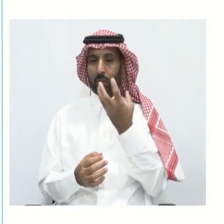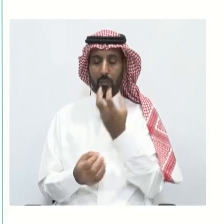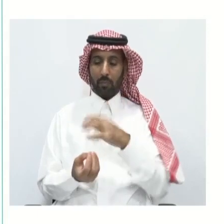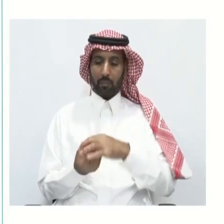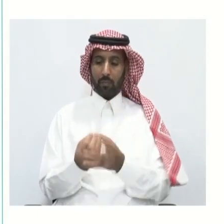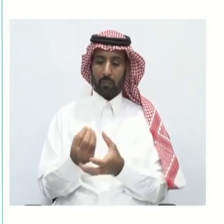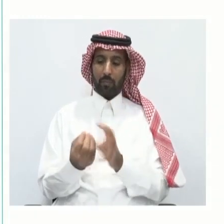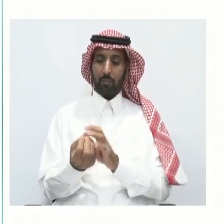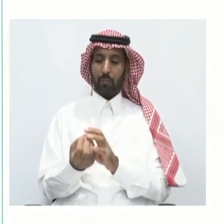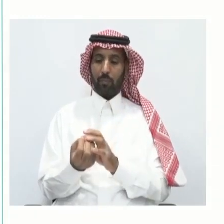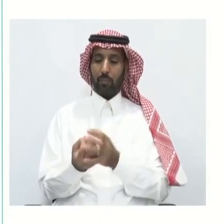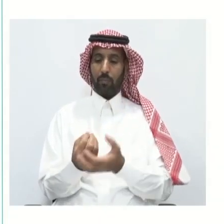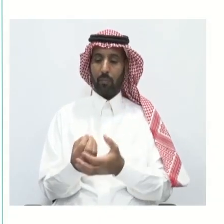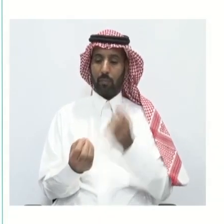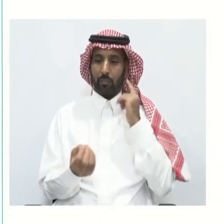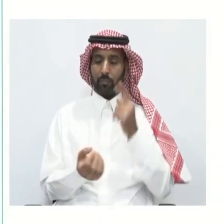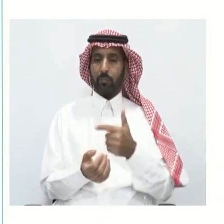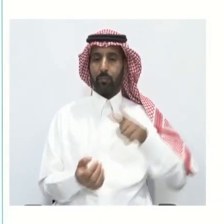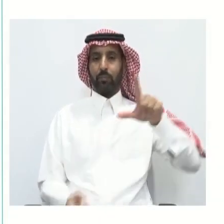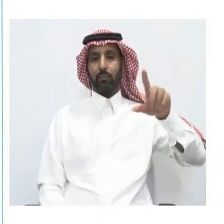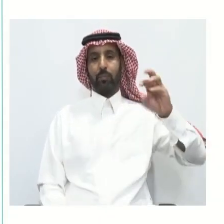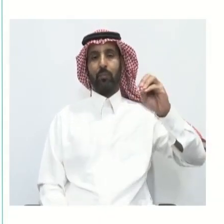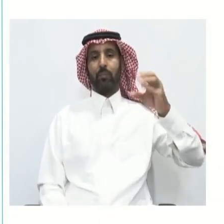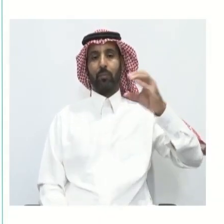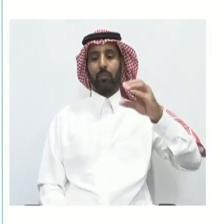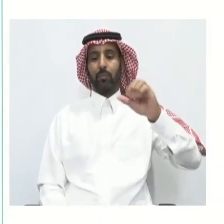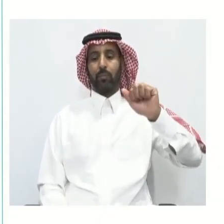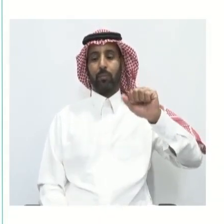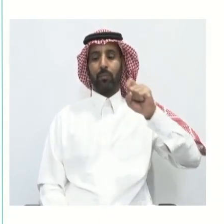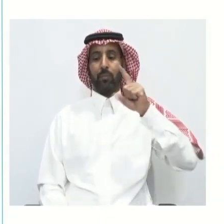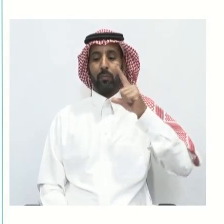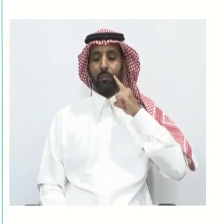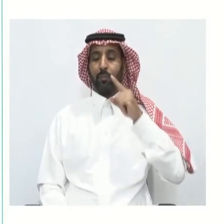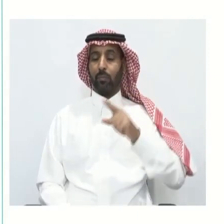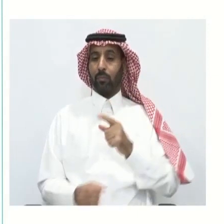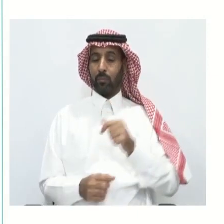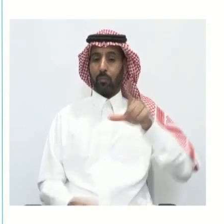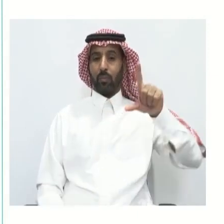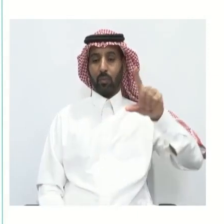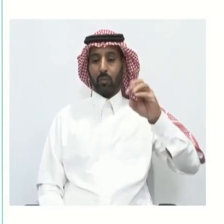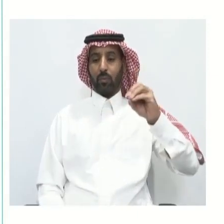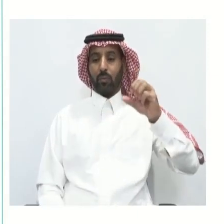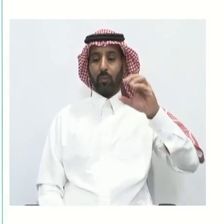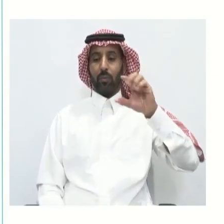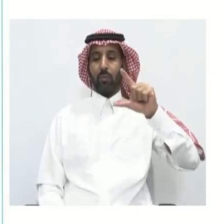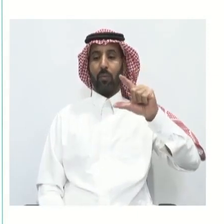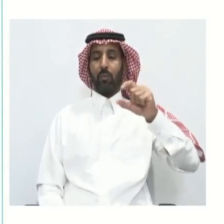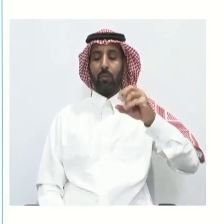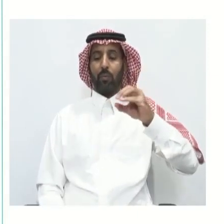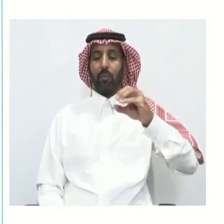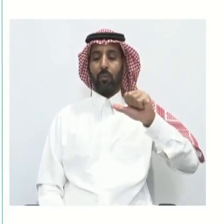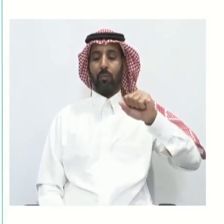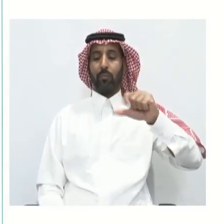its very good local product, something they produce locally from the people themselves,